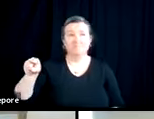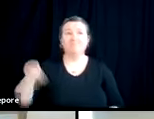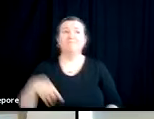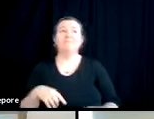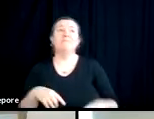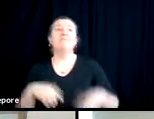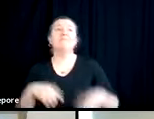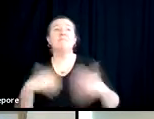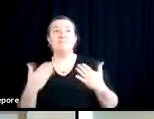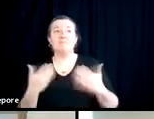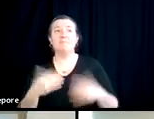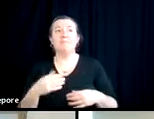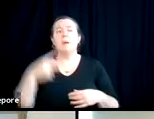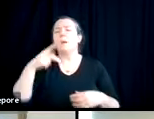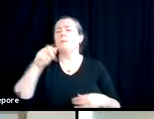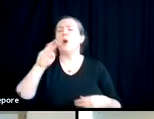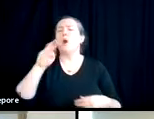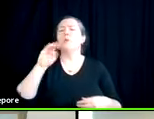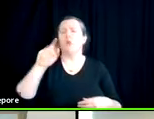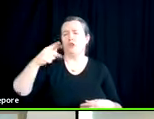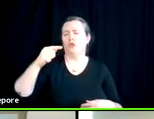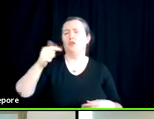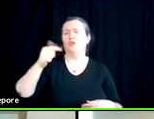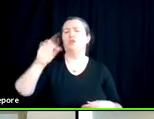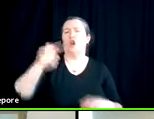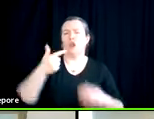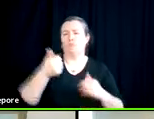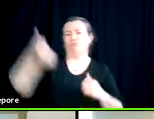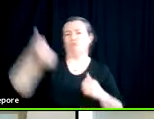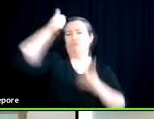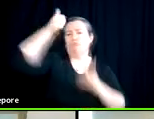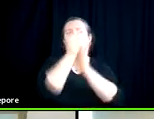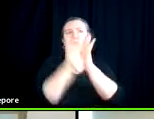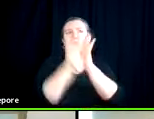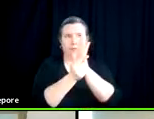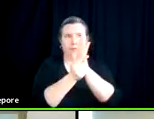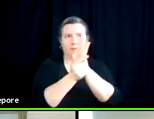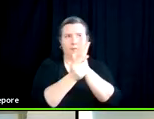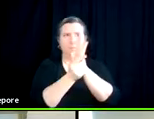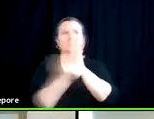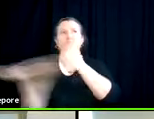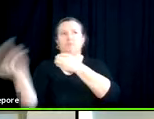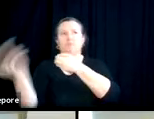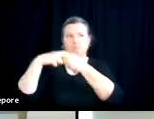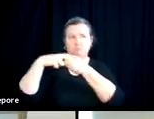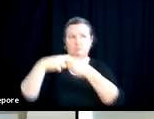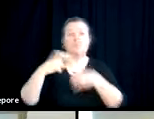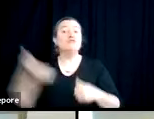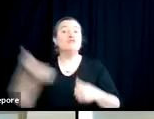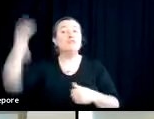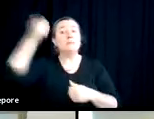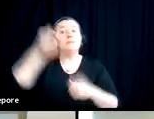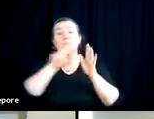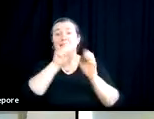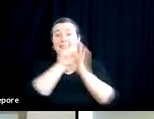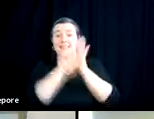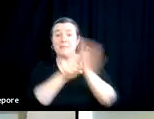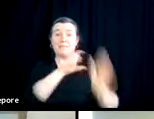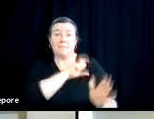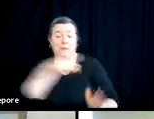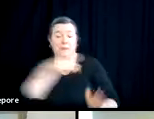Garg. We're expecting Superintendent, another guy who needs no introduction, Colonel Pat Callahan. He's had